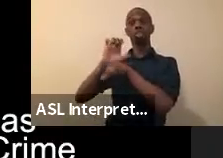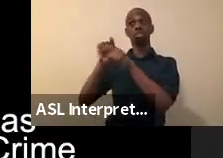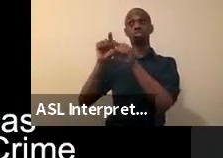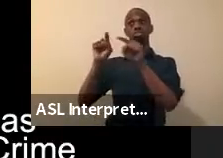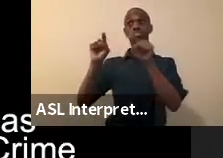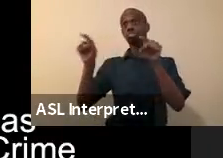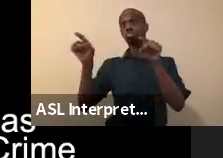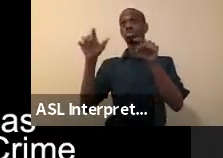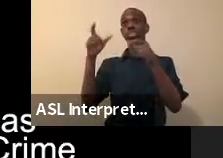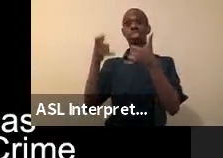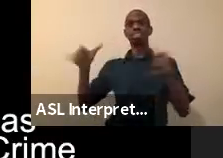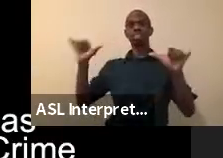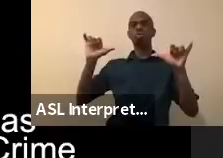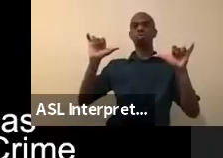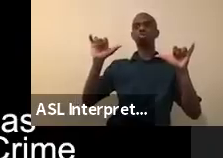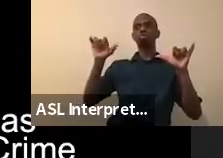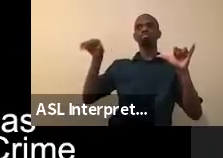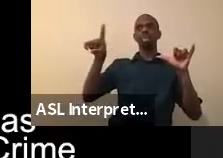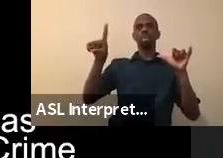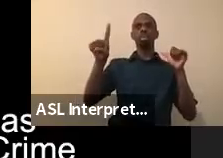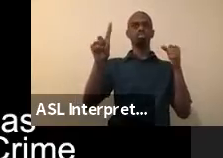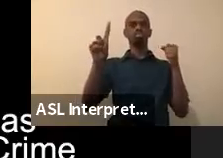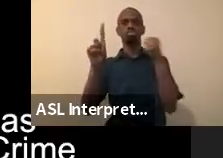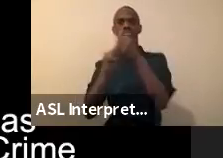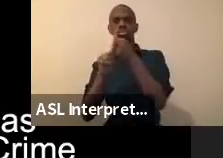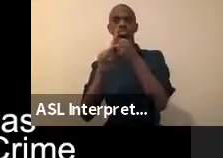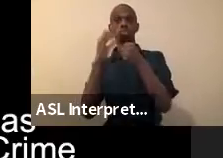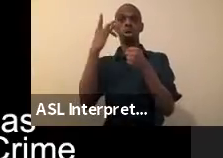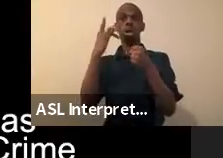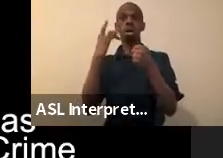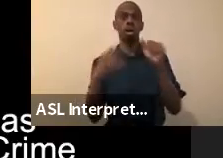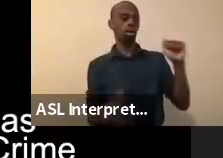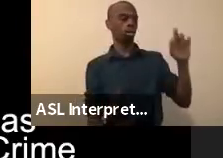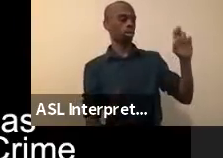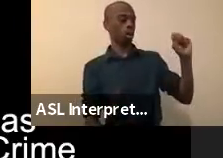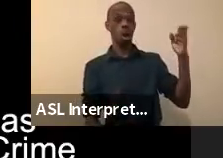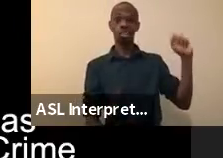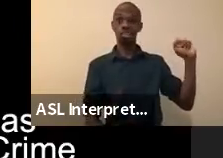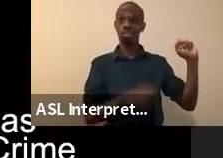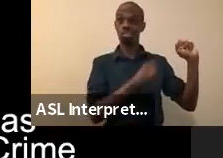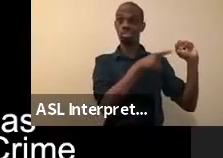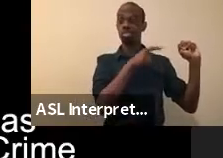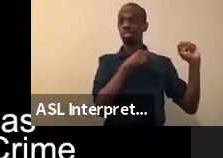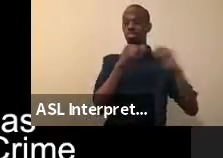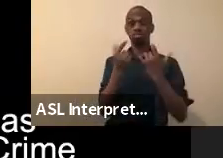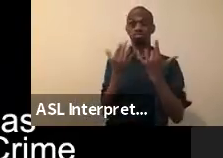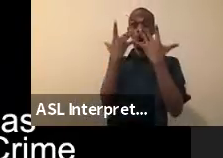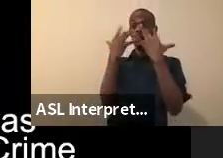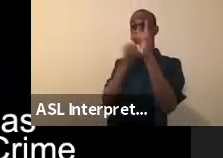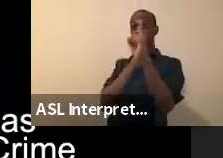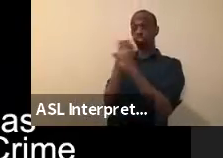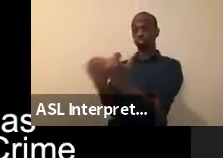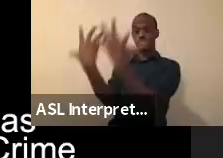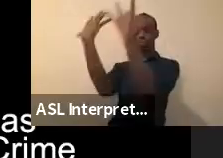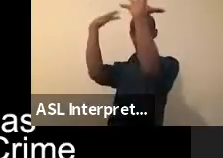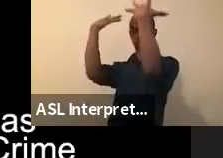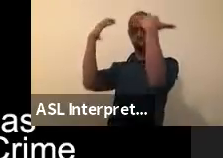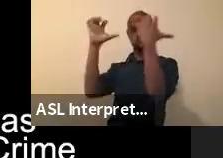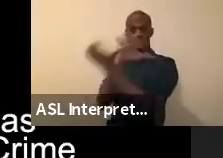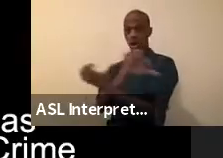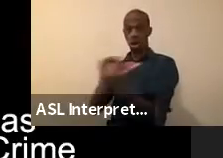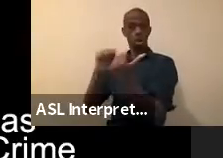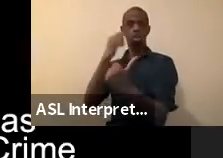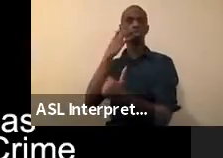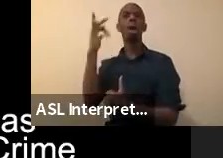of arson and racism, right? And so this means that collection of hate crime data becomes a permanent part of the Uniform Crime Report.